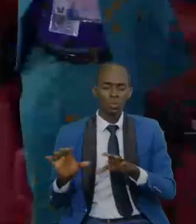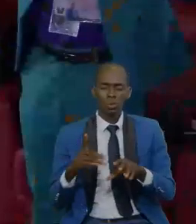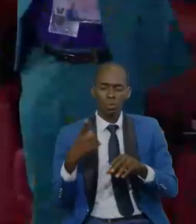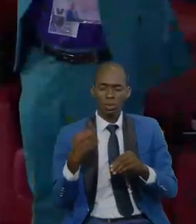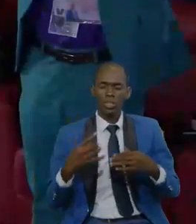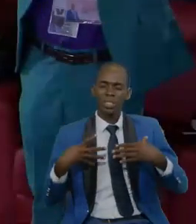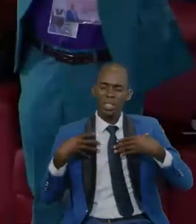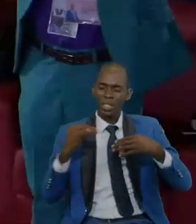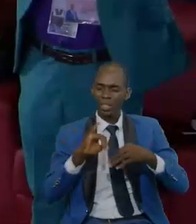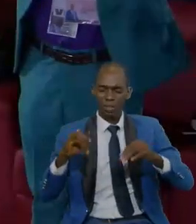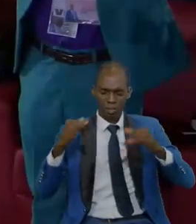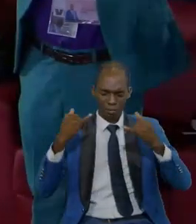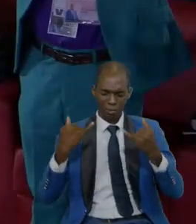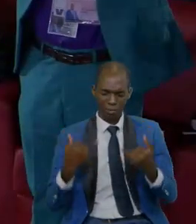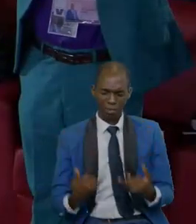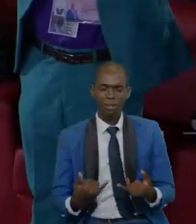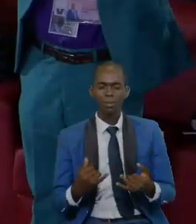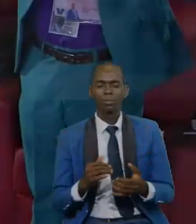now.